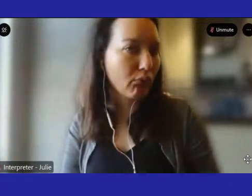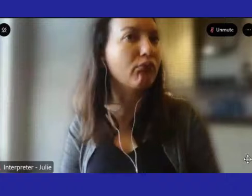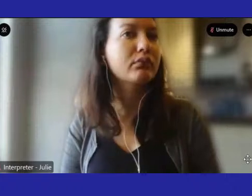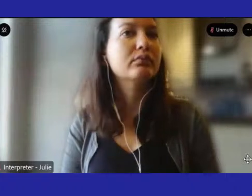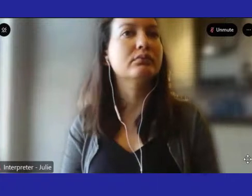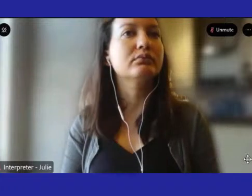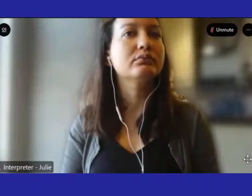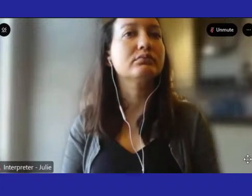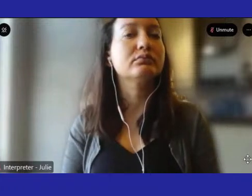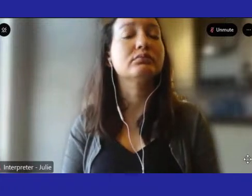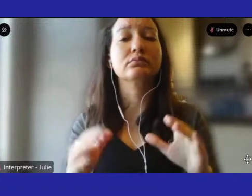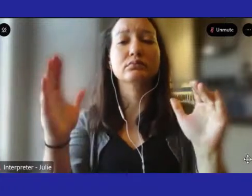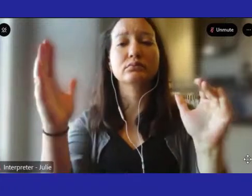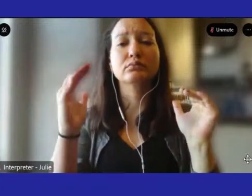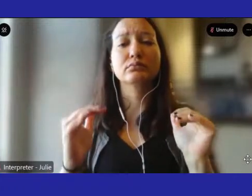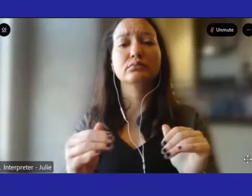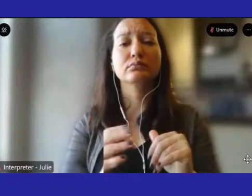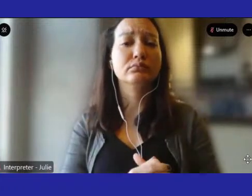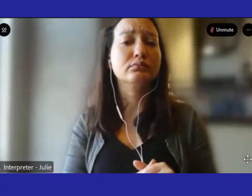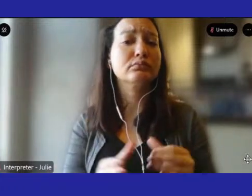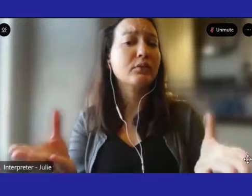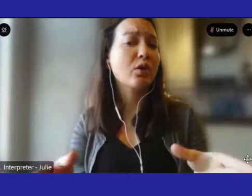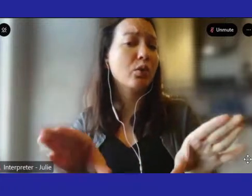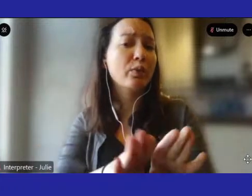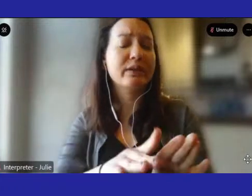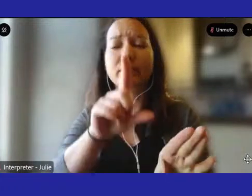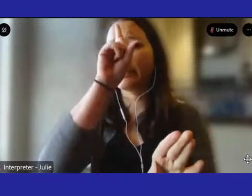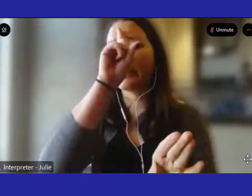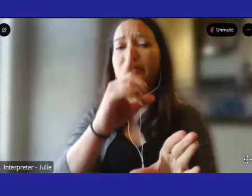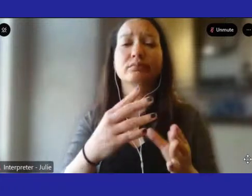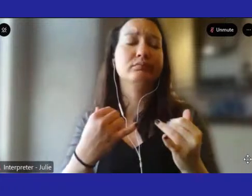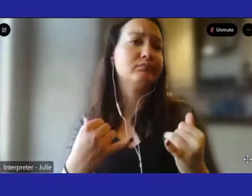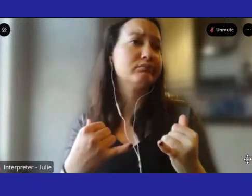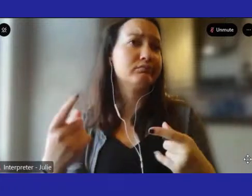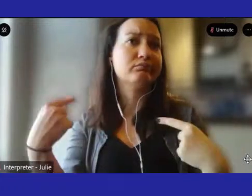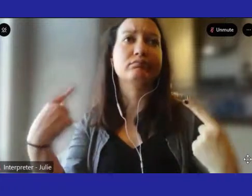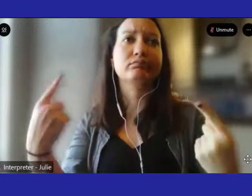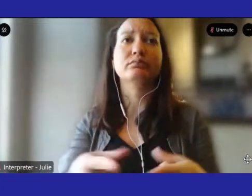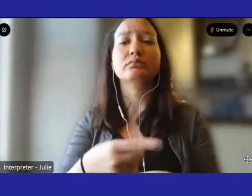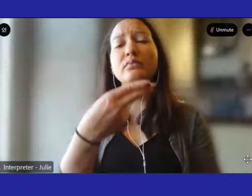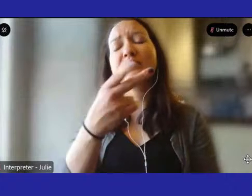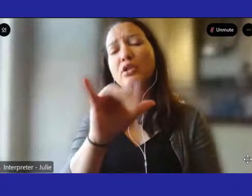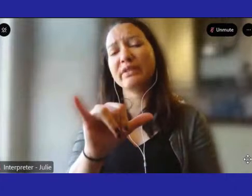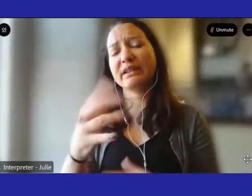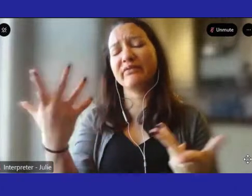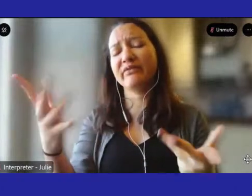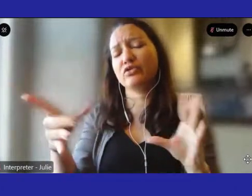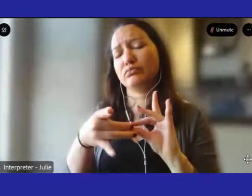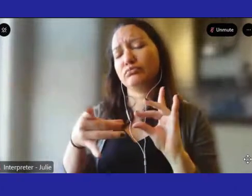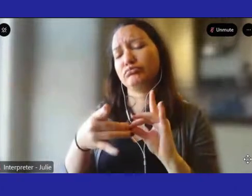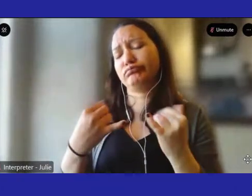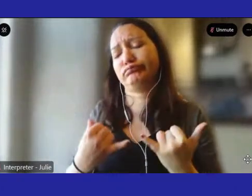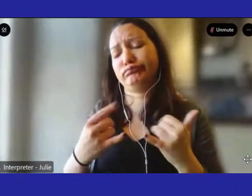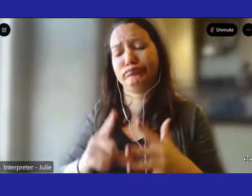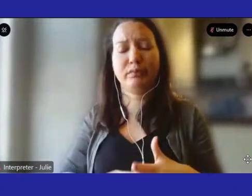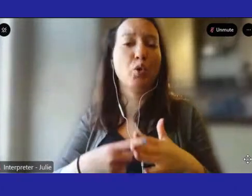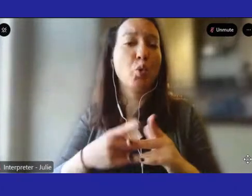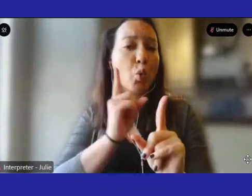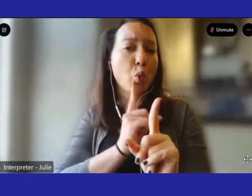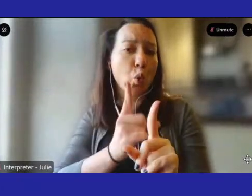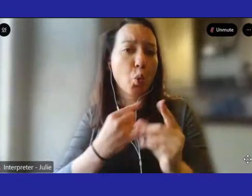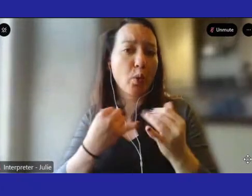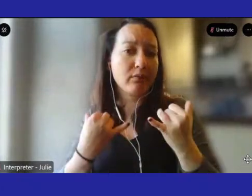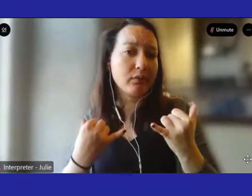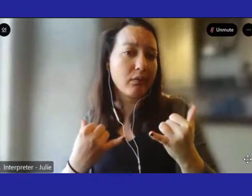And then, so in closing, I think just to reiterate what Hillary shared at the beginning, the goal for us being here today